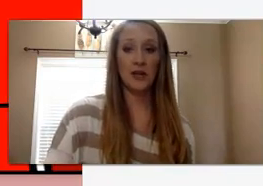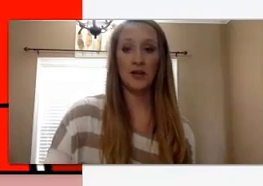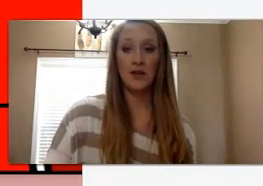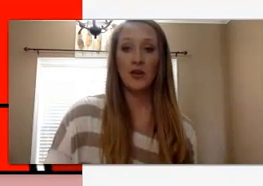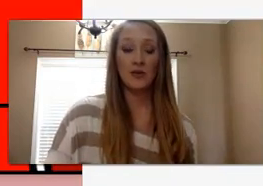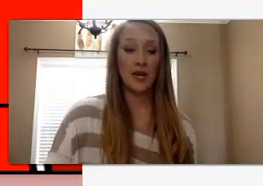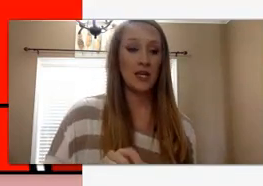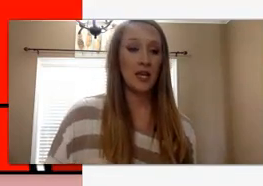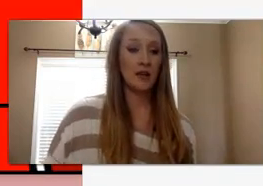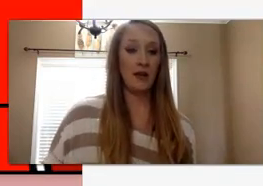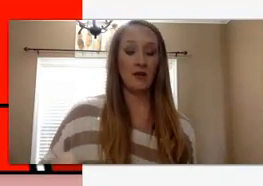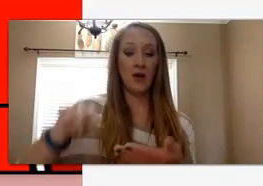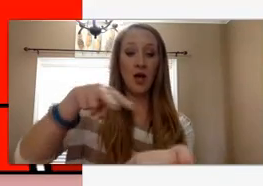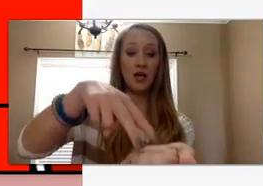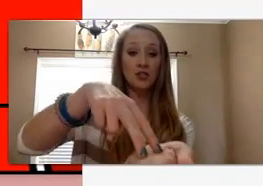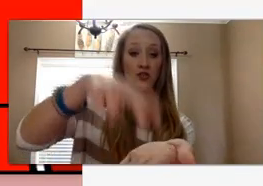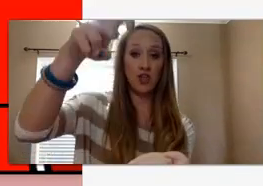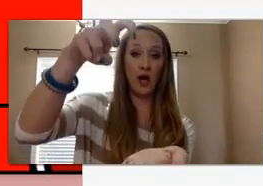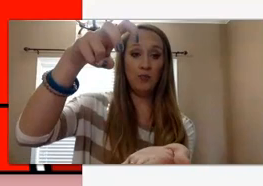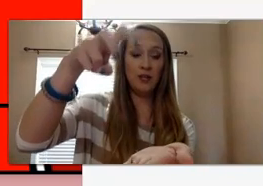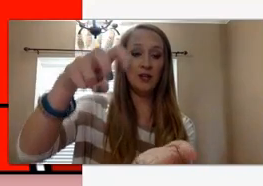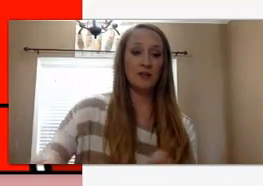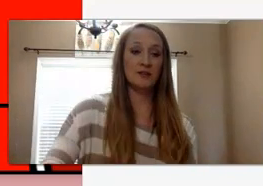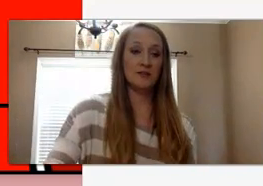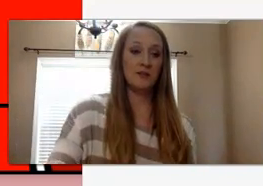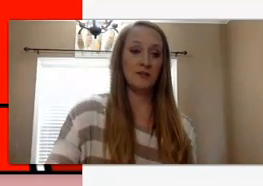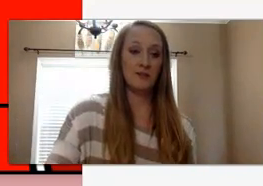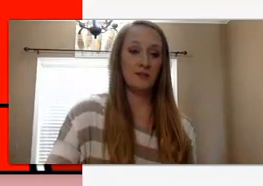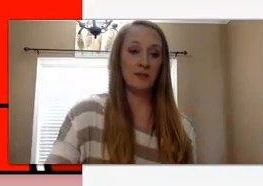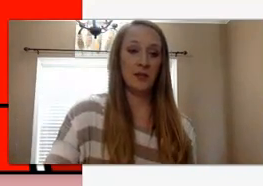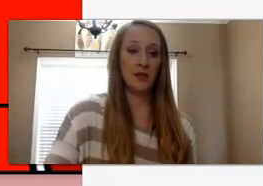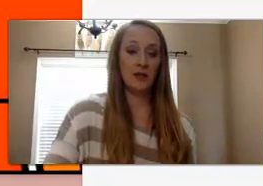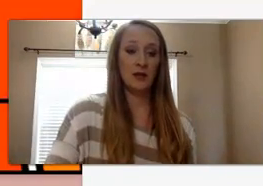each one. Ready, go. Jump.